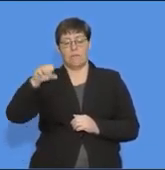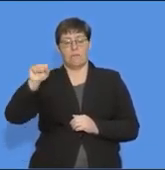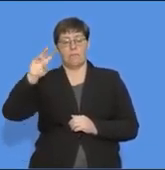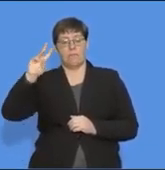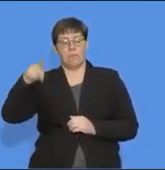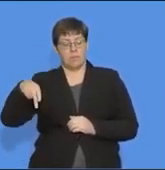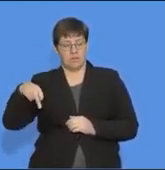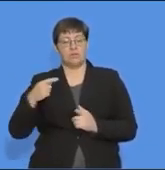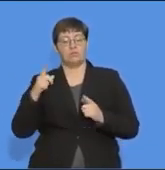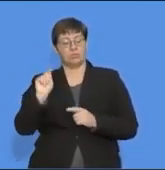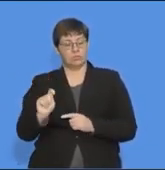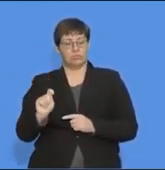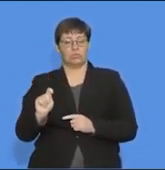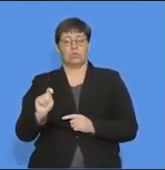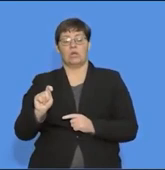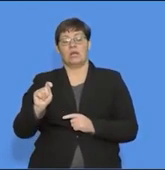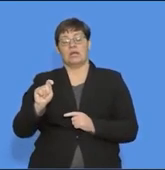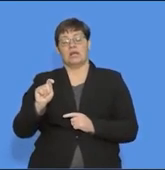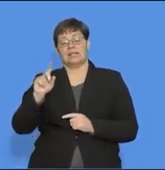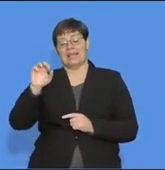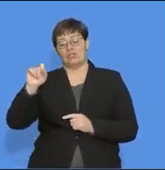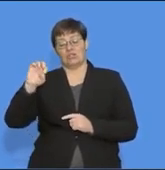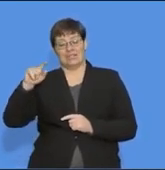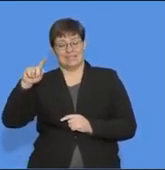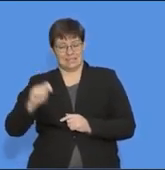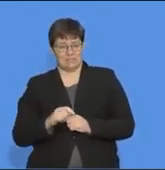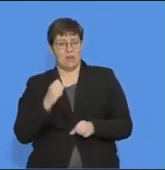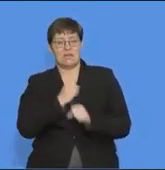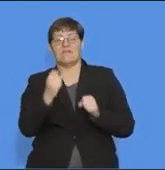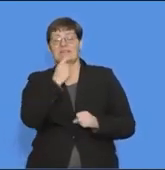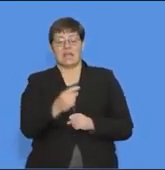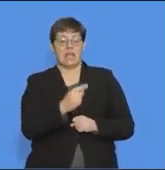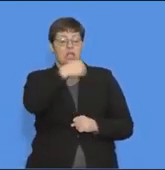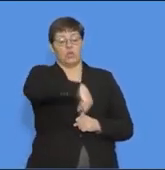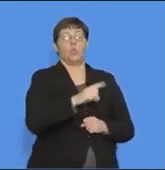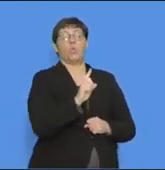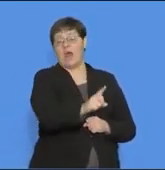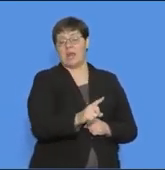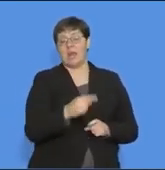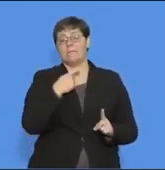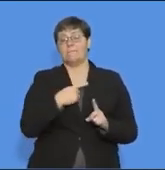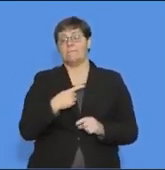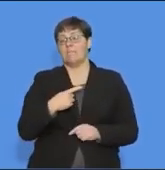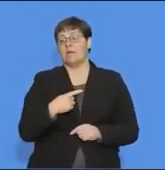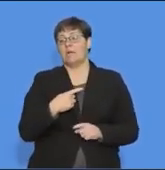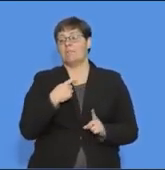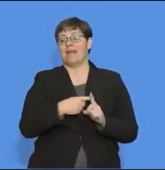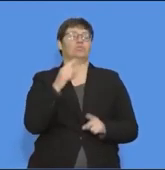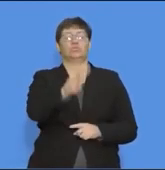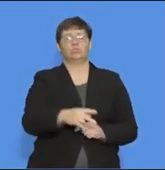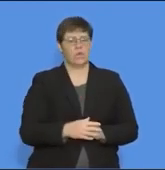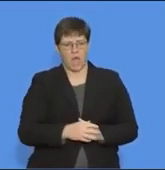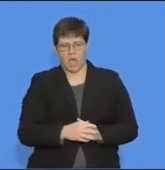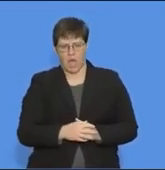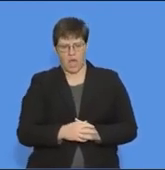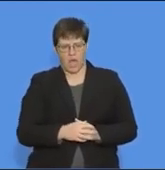perpendicular to tangent. Please don't ever say Q1 plus 2 like this, because